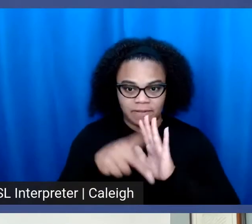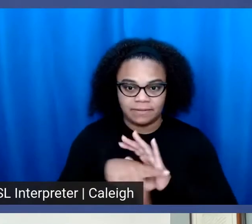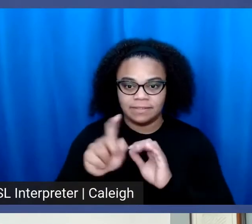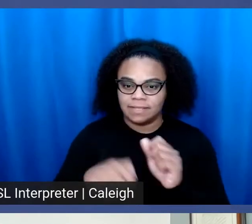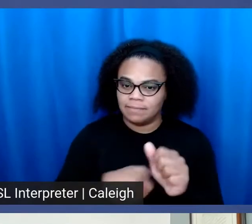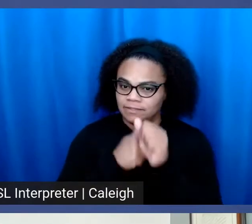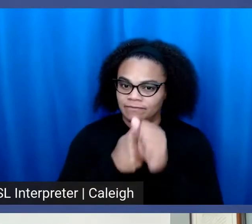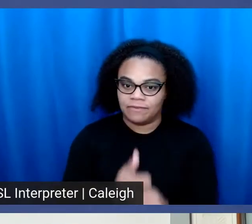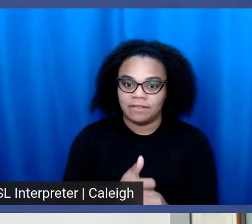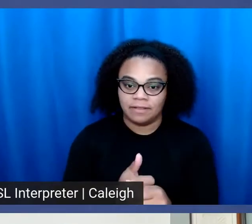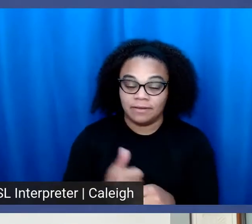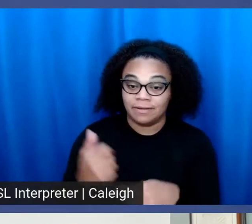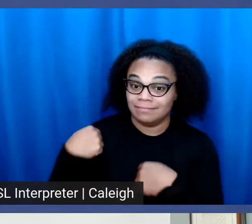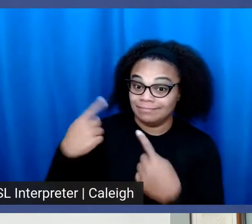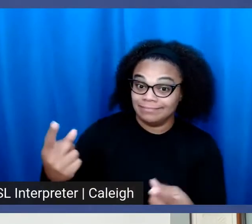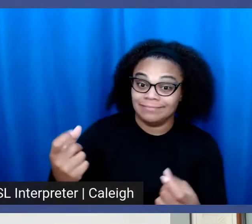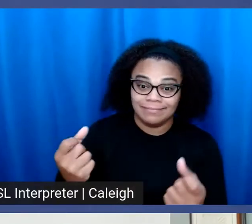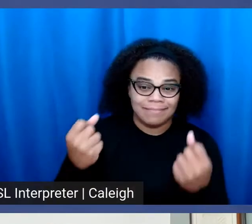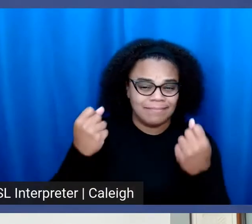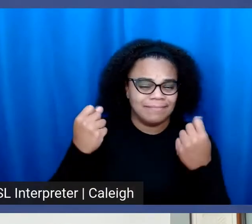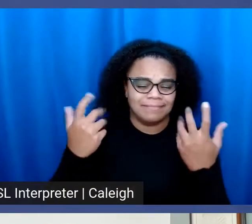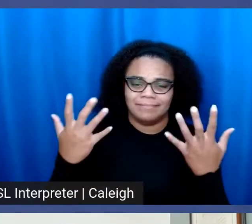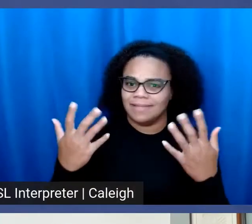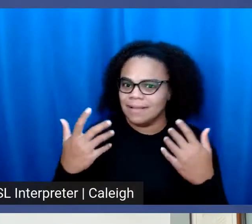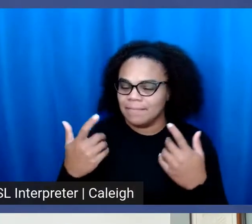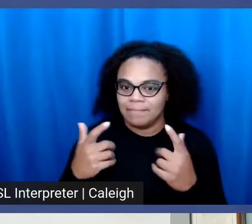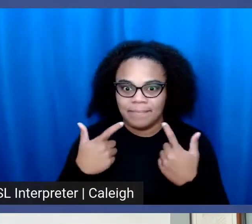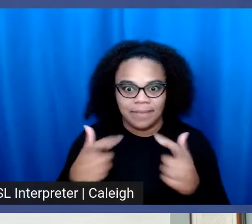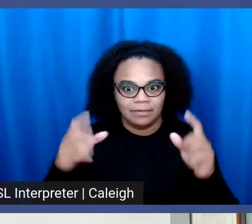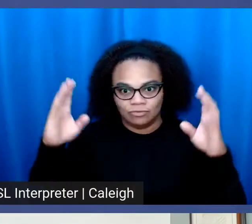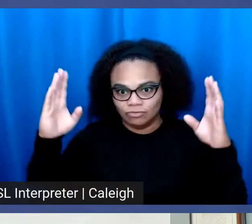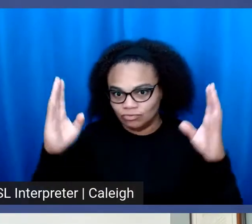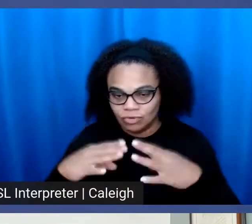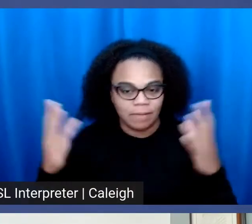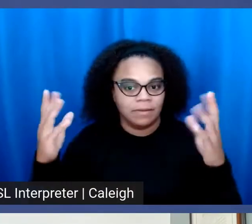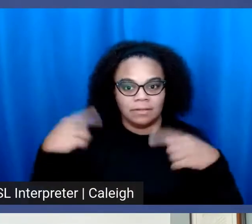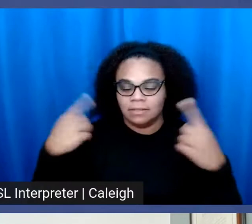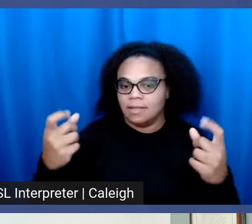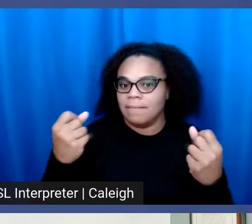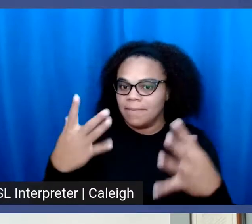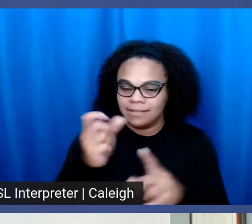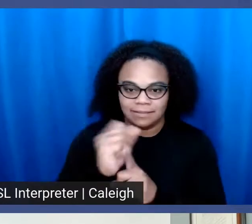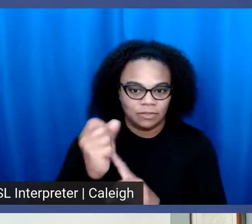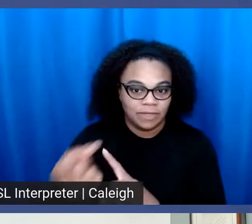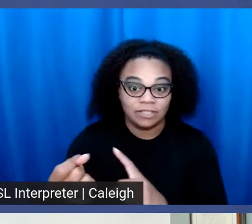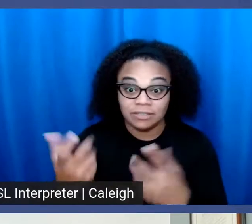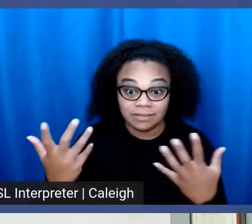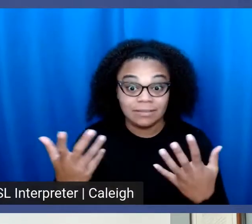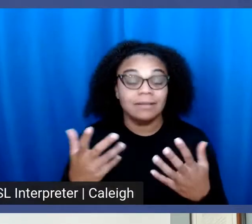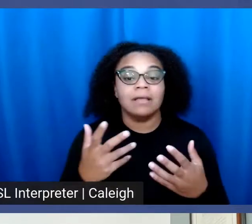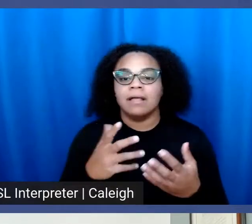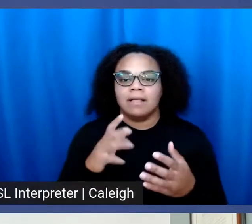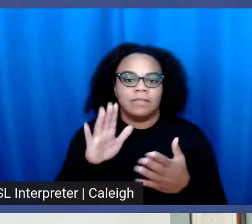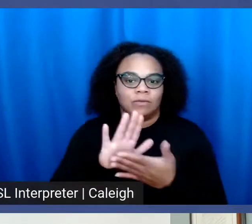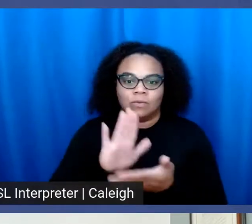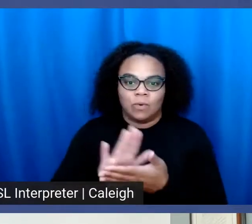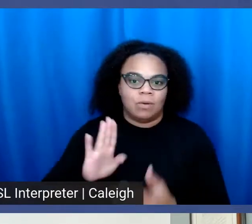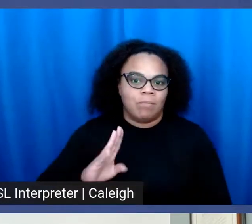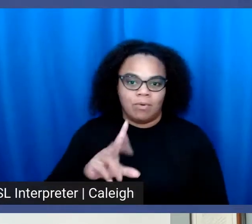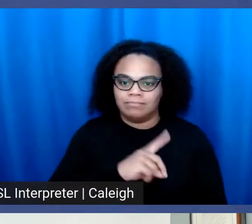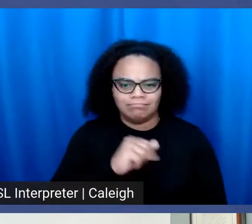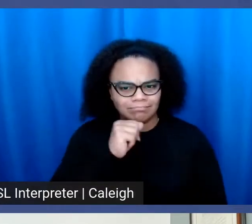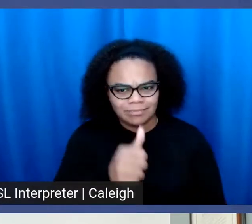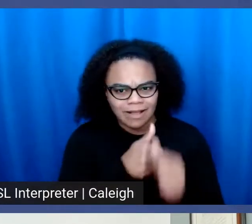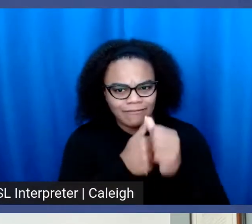troubling in many, many of the instances, including my own, is that school boards are not following their own